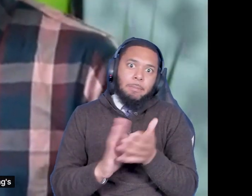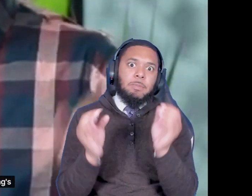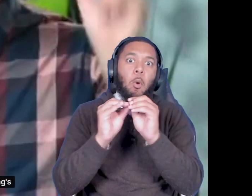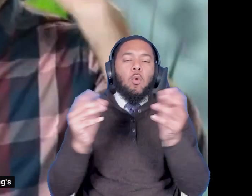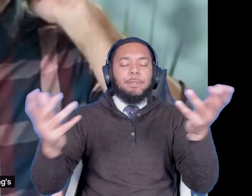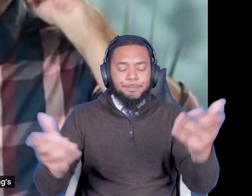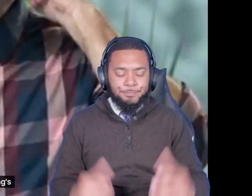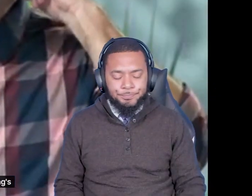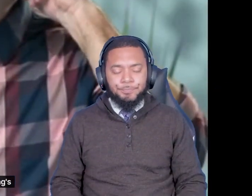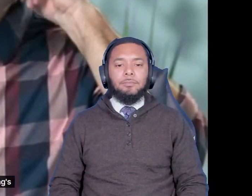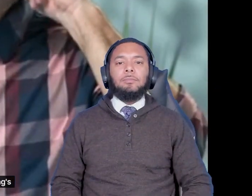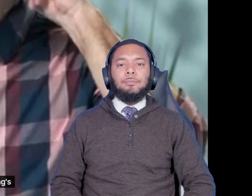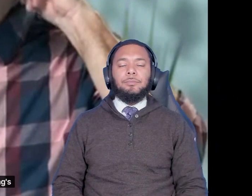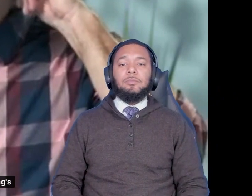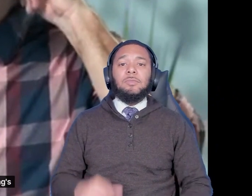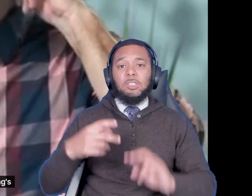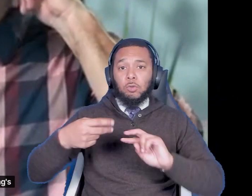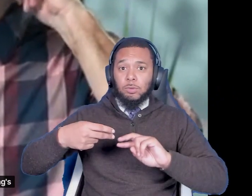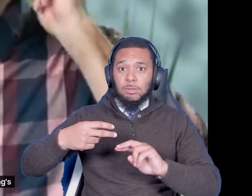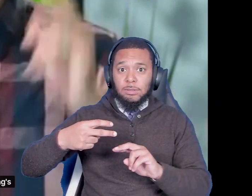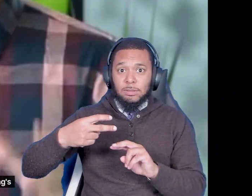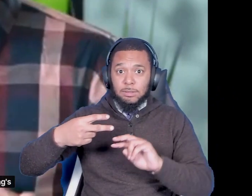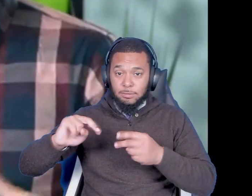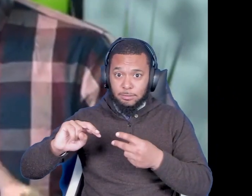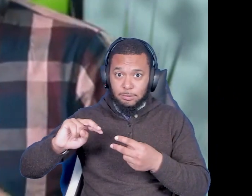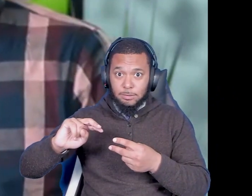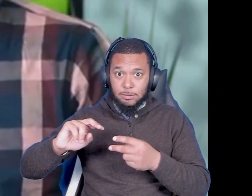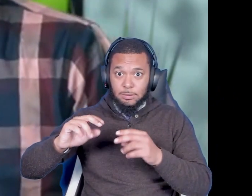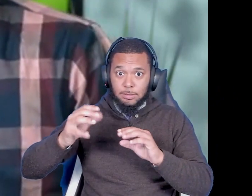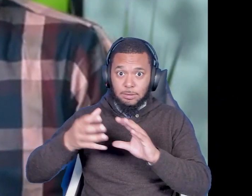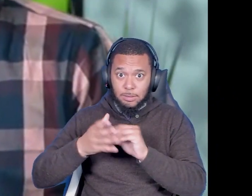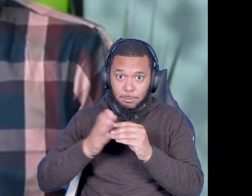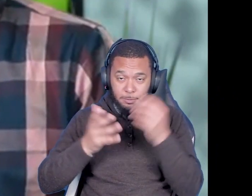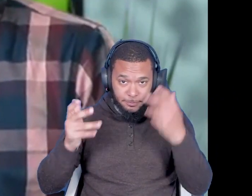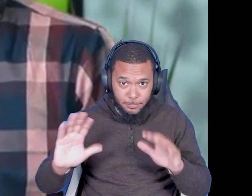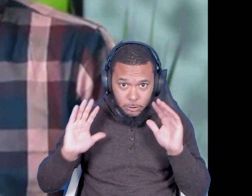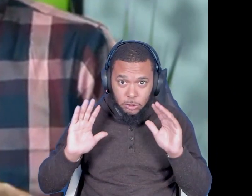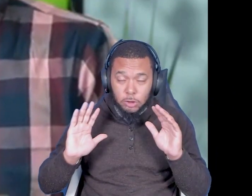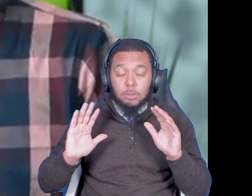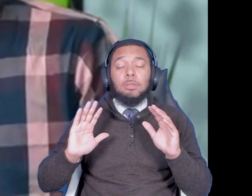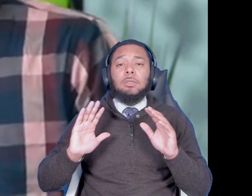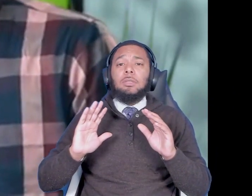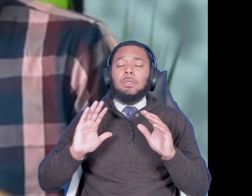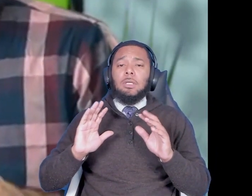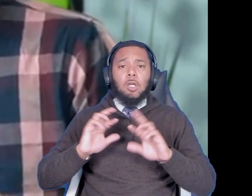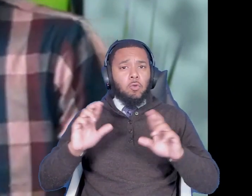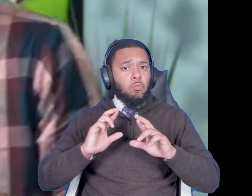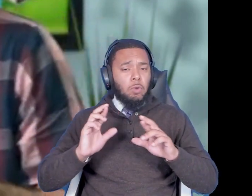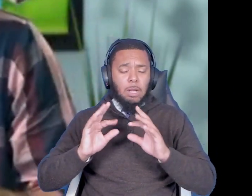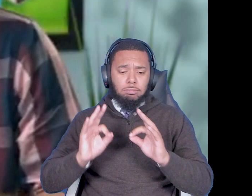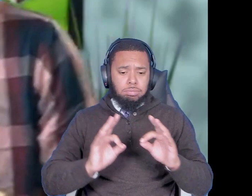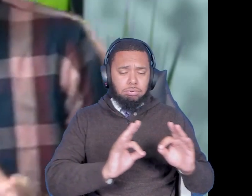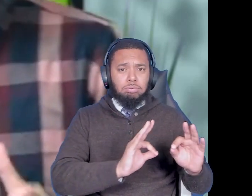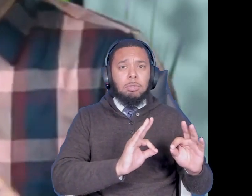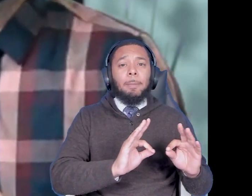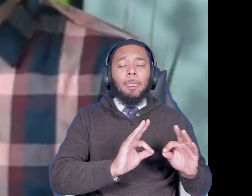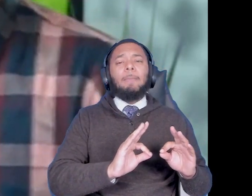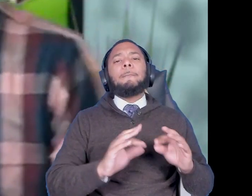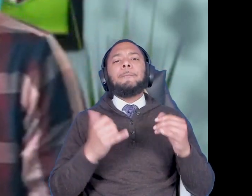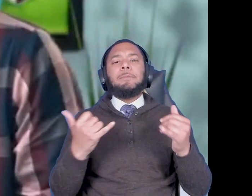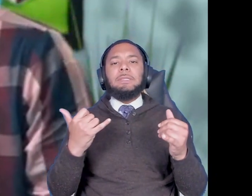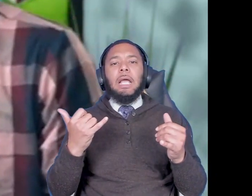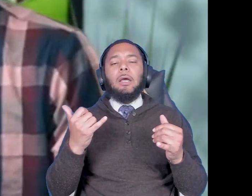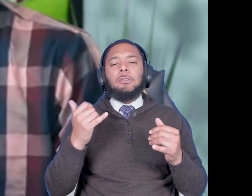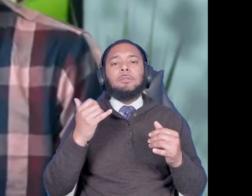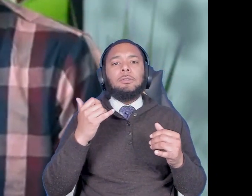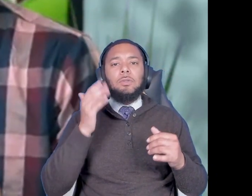once we have the DNA replicated during that S phase, everything's good to go. We're going to be